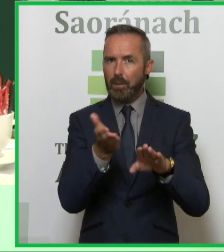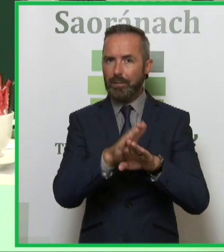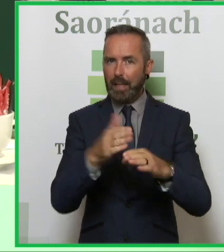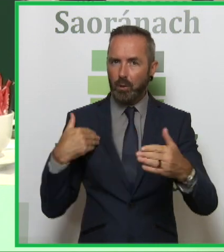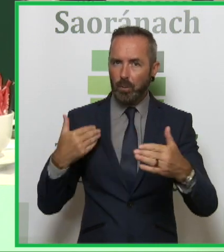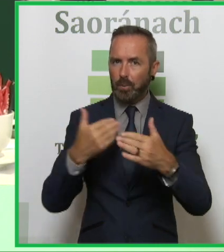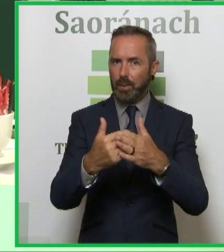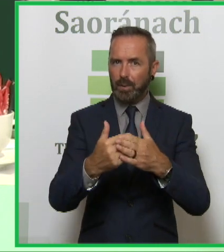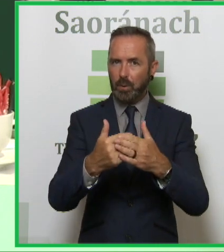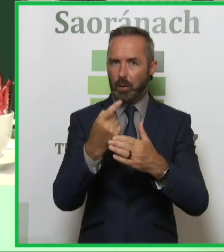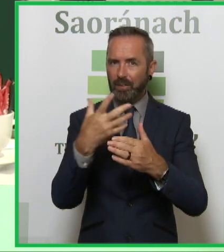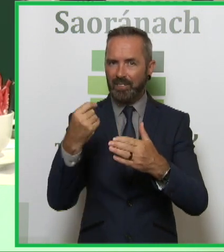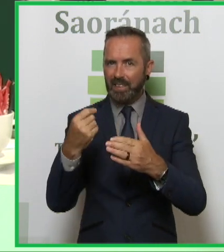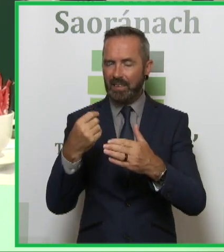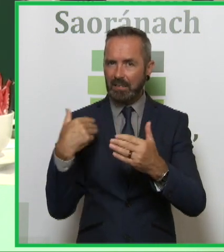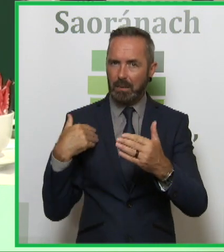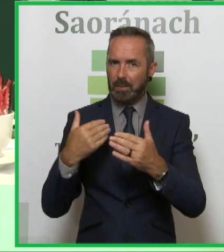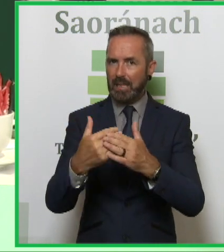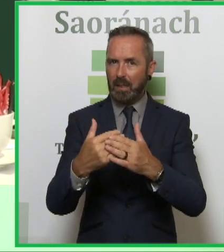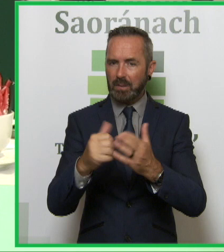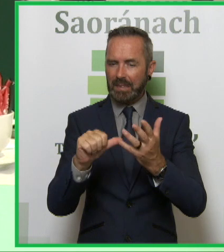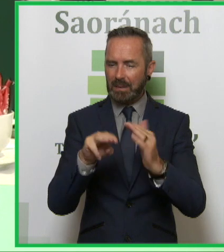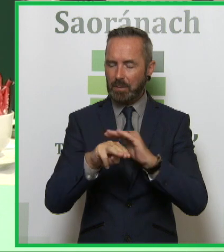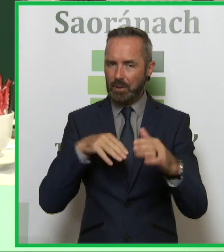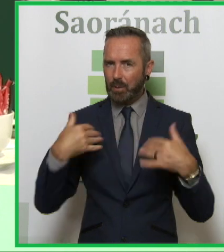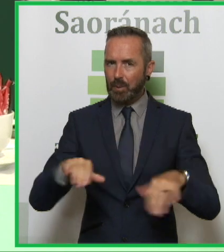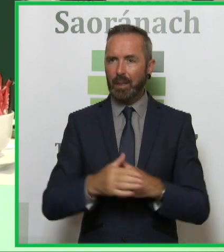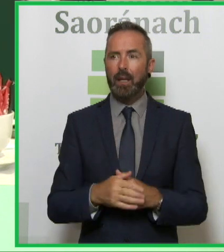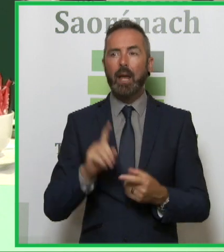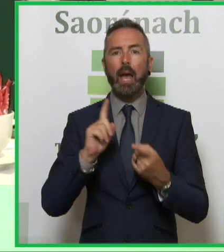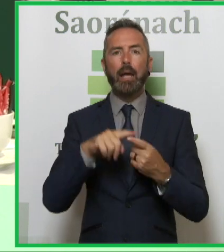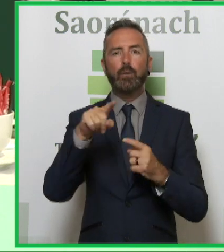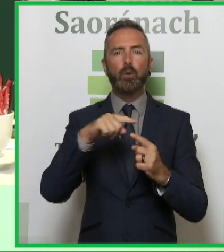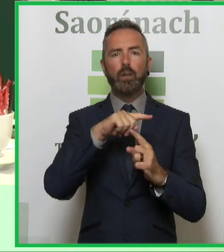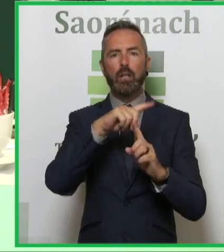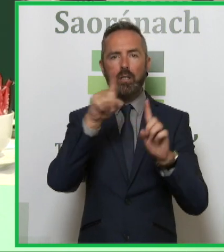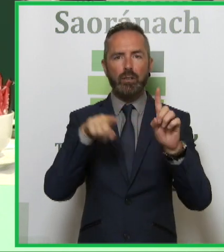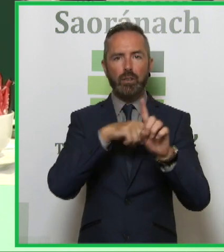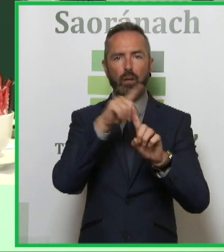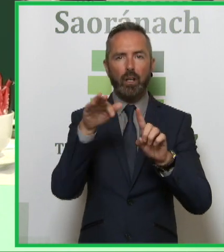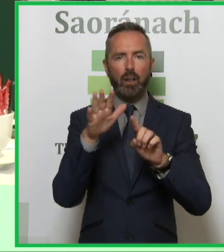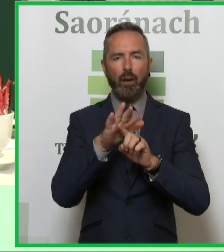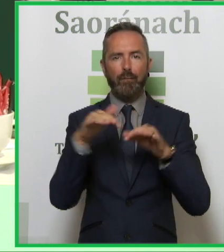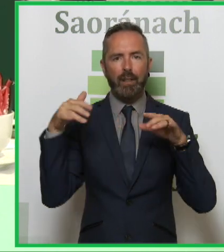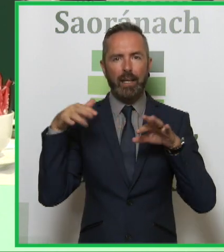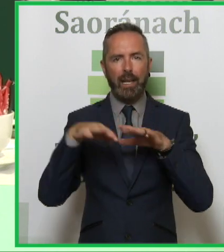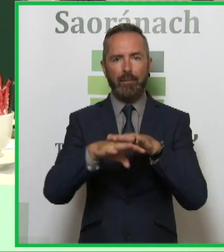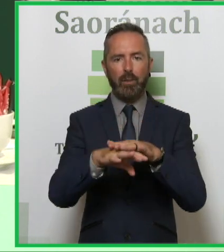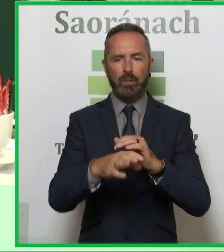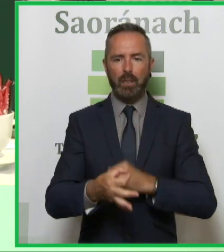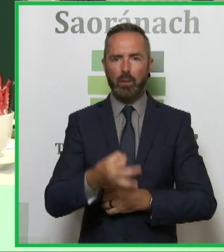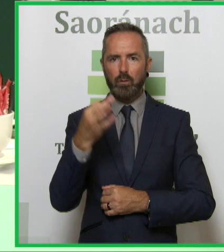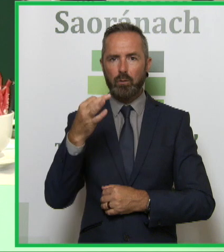year, drug-related deaths. And secondly, I think your circle of influence is a really great segue into our next